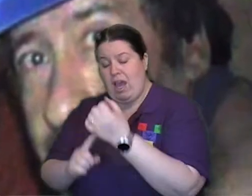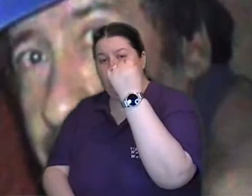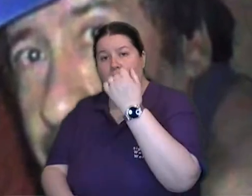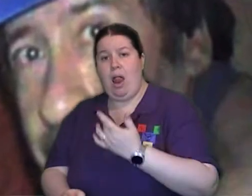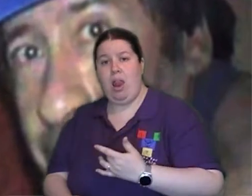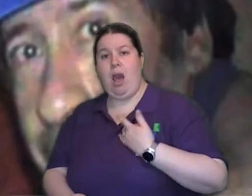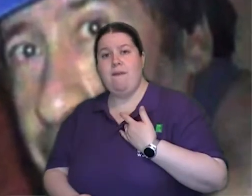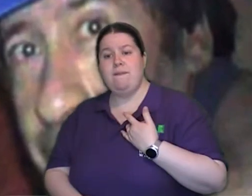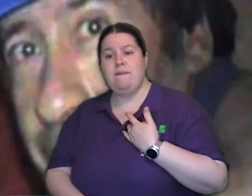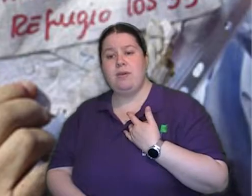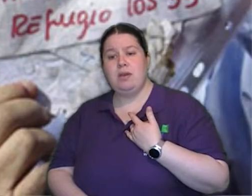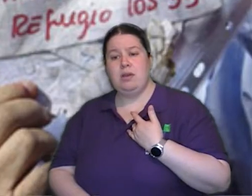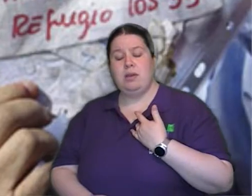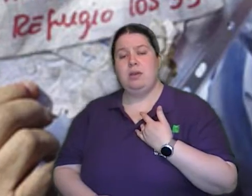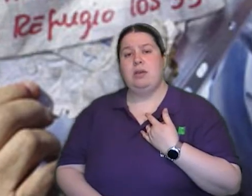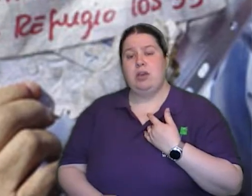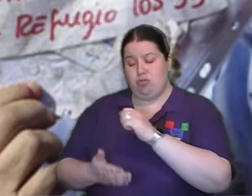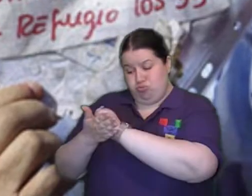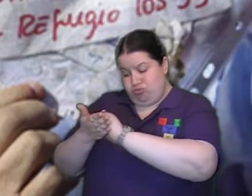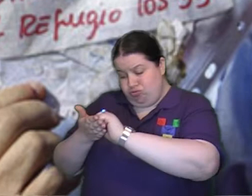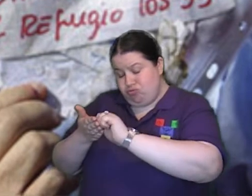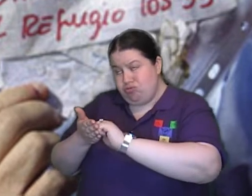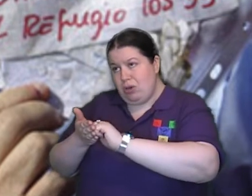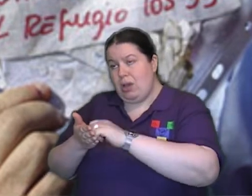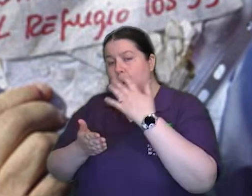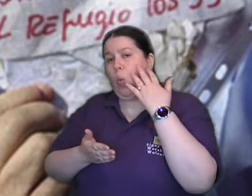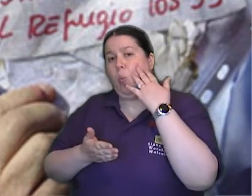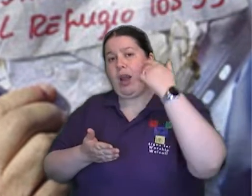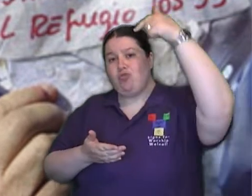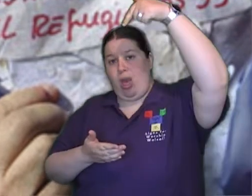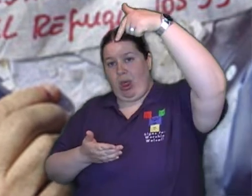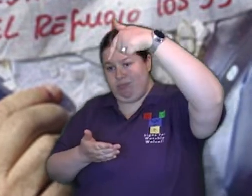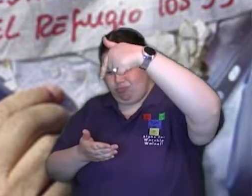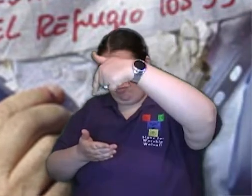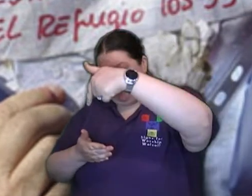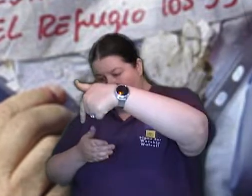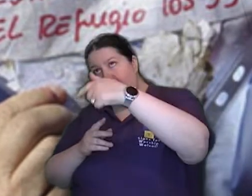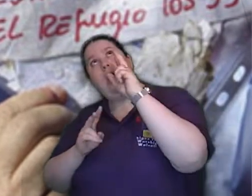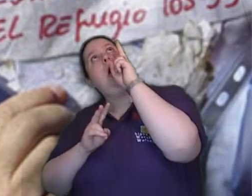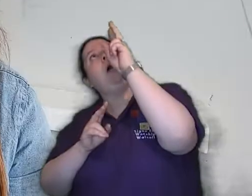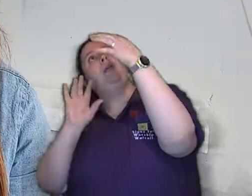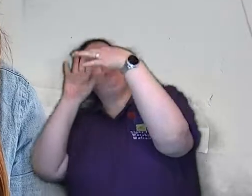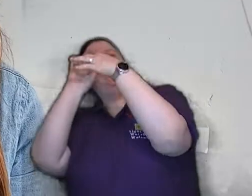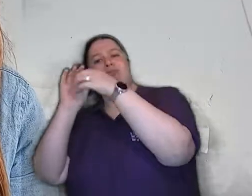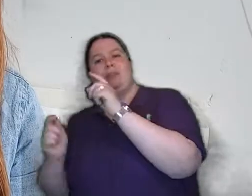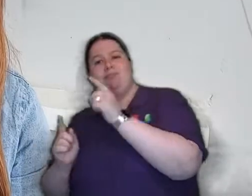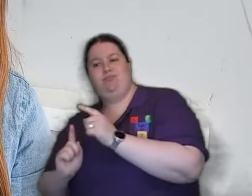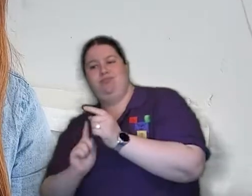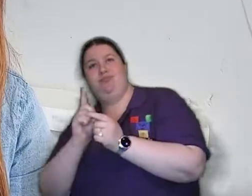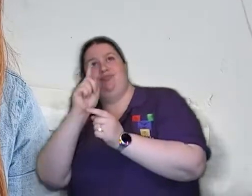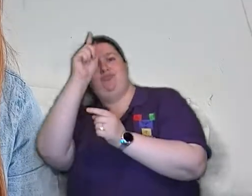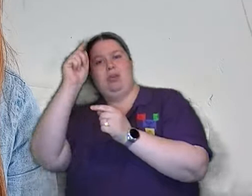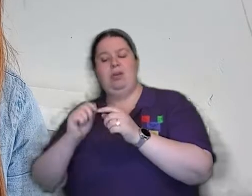The miners had attached a note to a drill that entered their room that said, "All 33 of us are fine." This